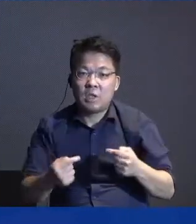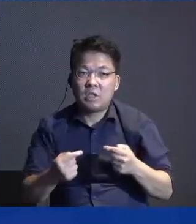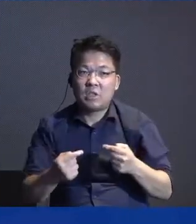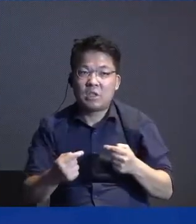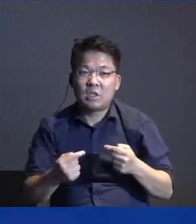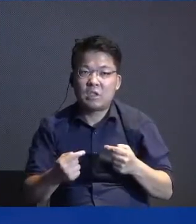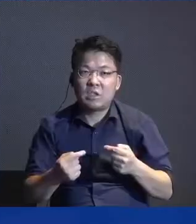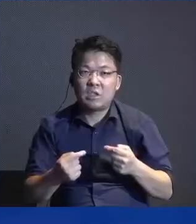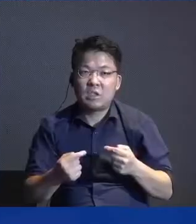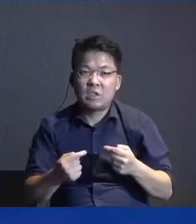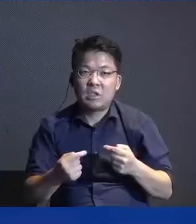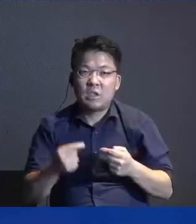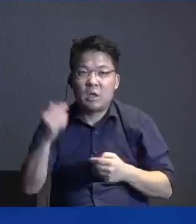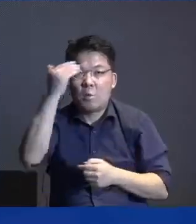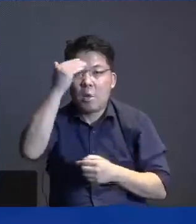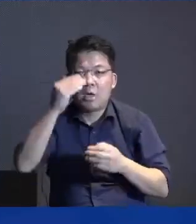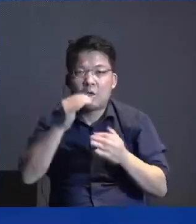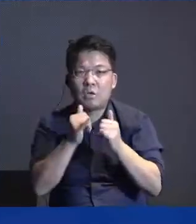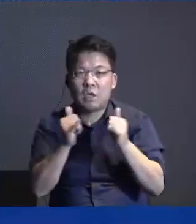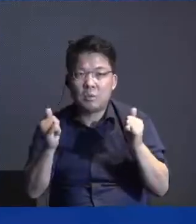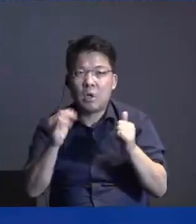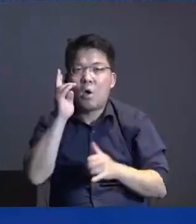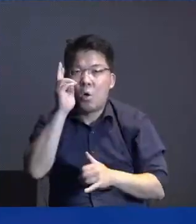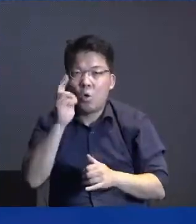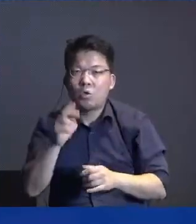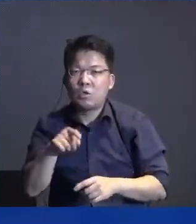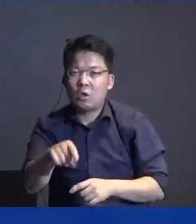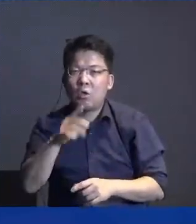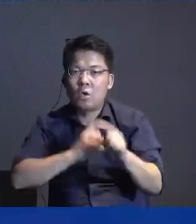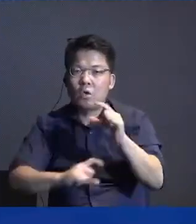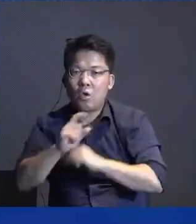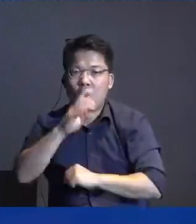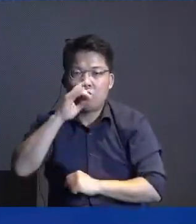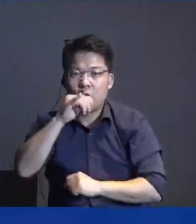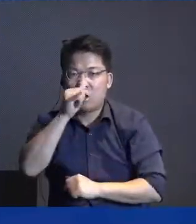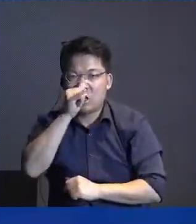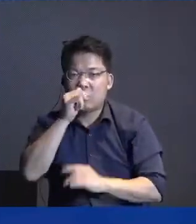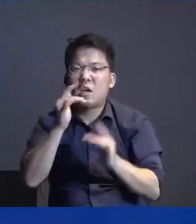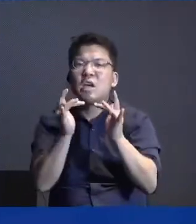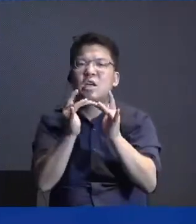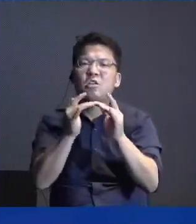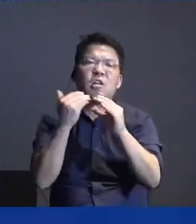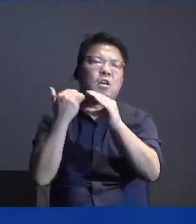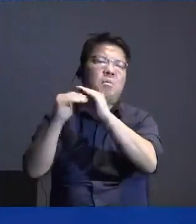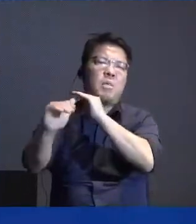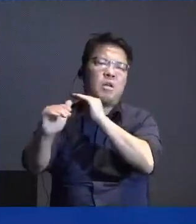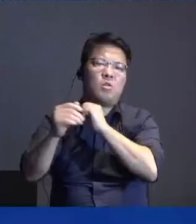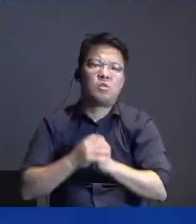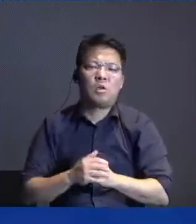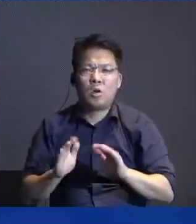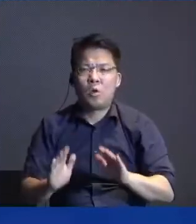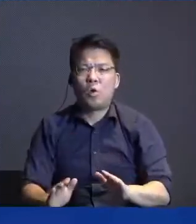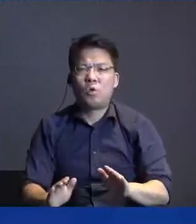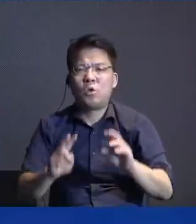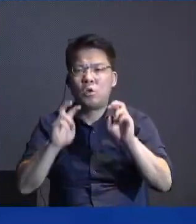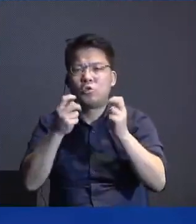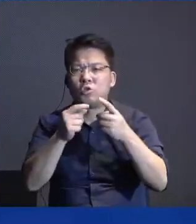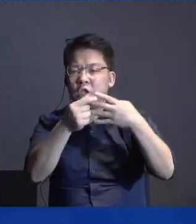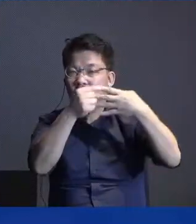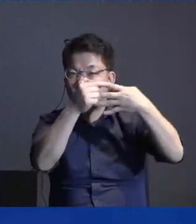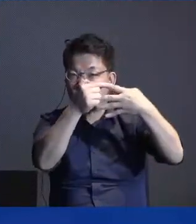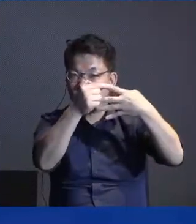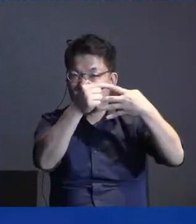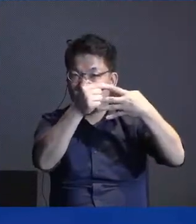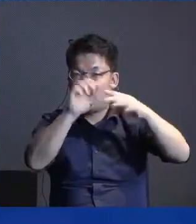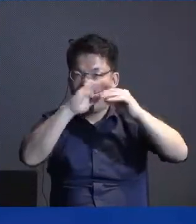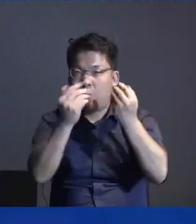email. So let me close the session with thanking the wonderful, our distinguished